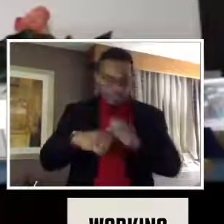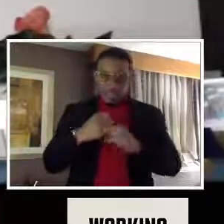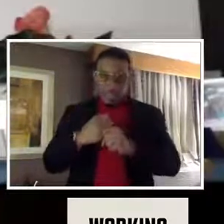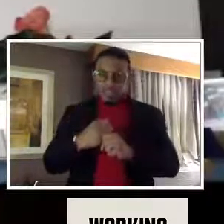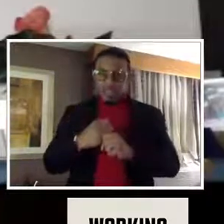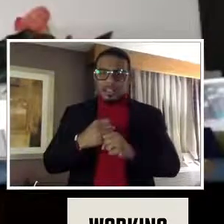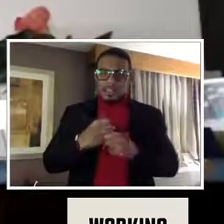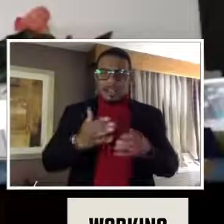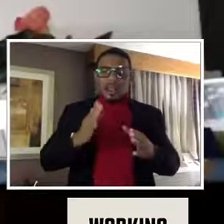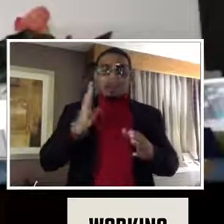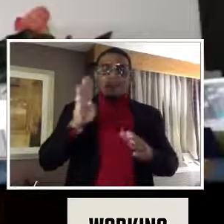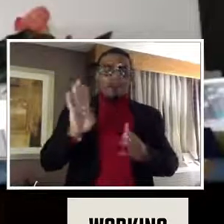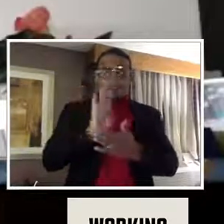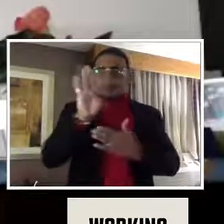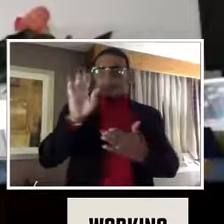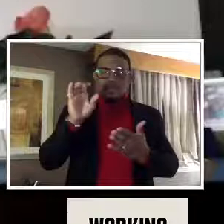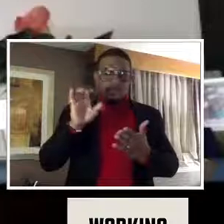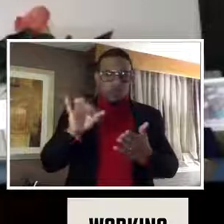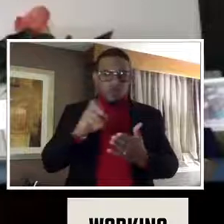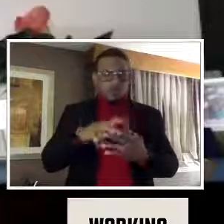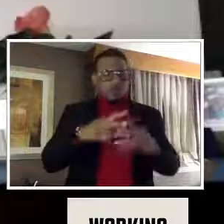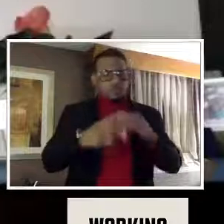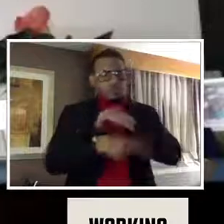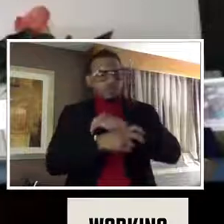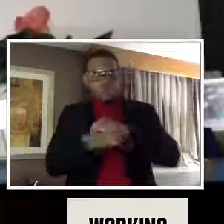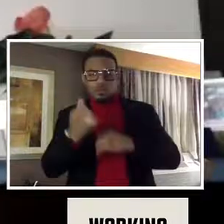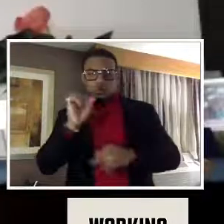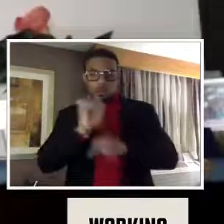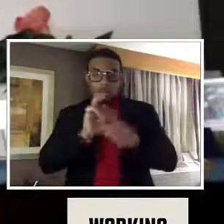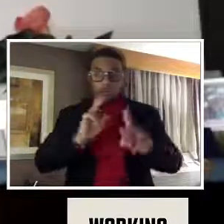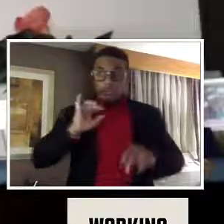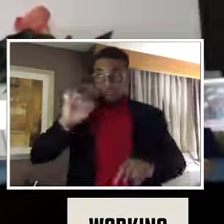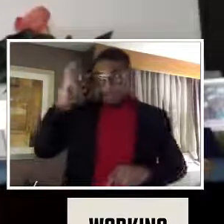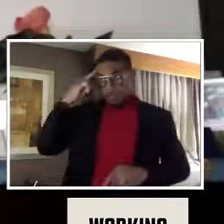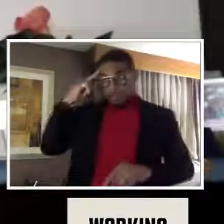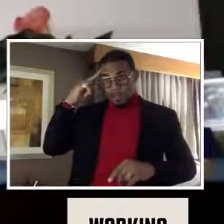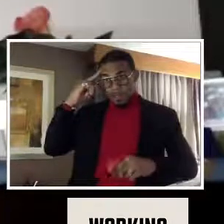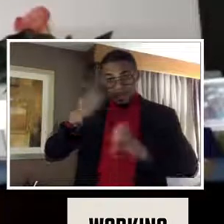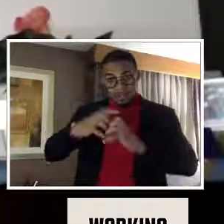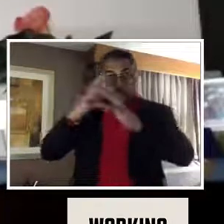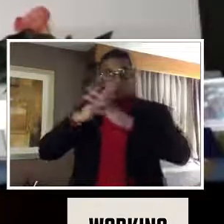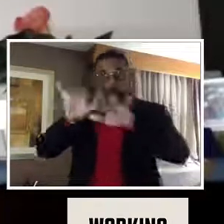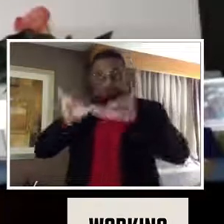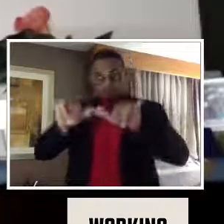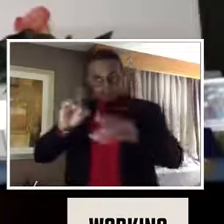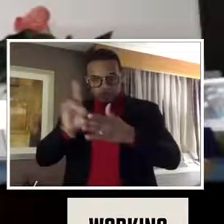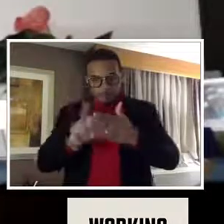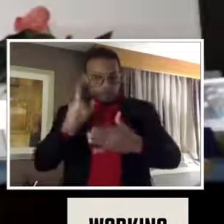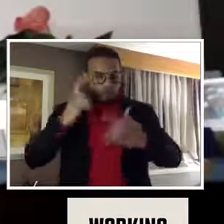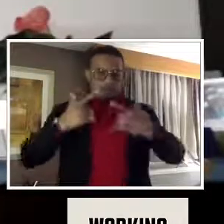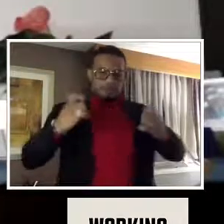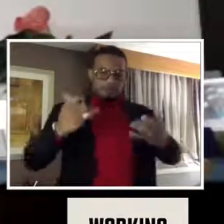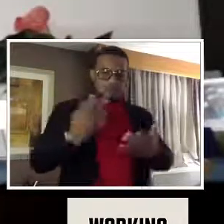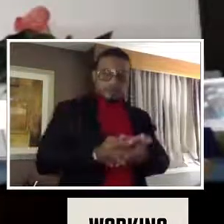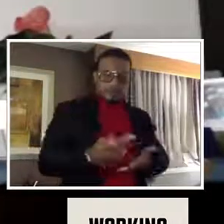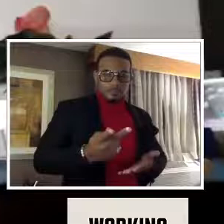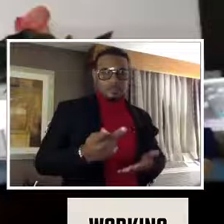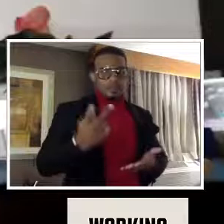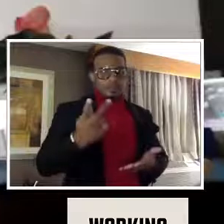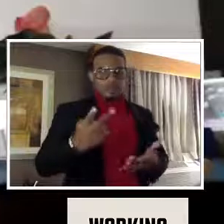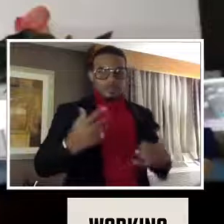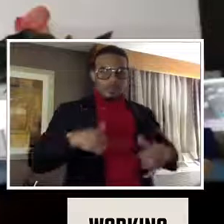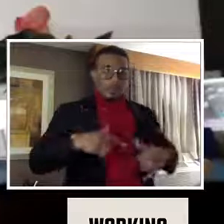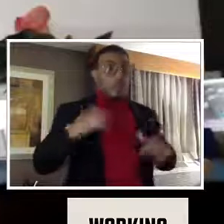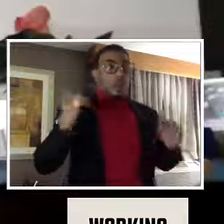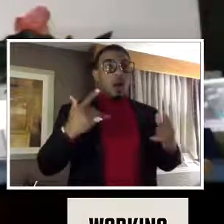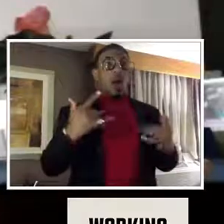allowed billionaires and corporations to loot from working people. Our government has propped up systems that are designed to fail, that are designed to